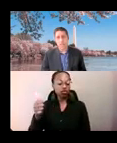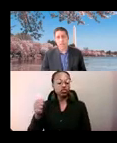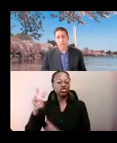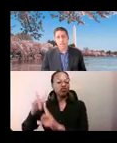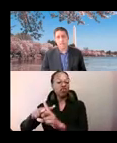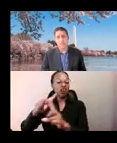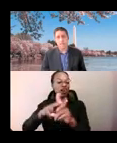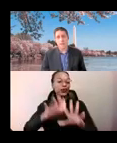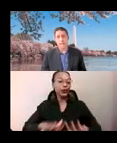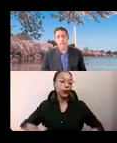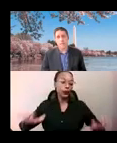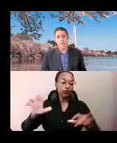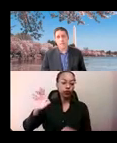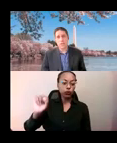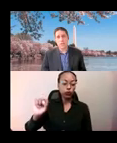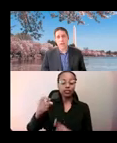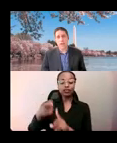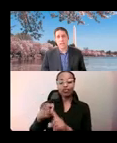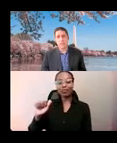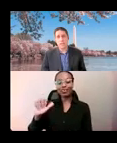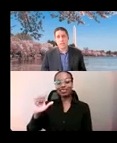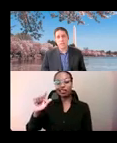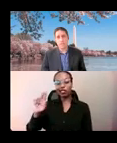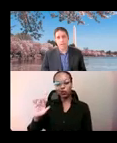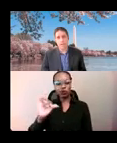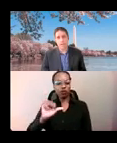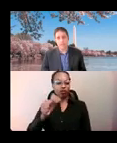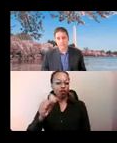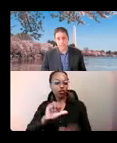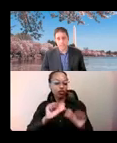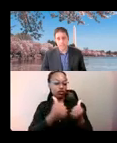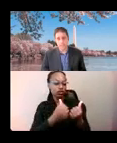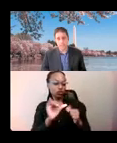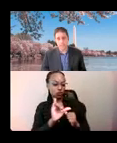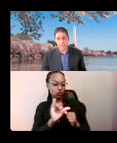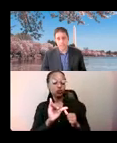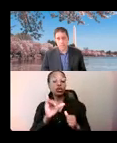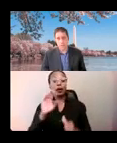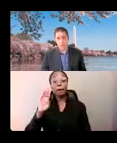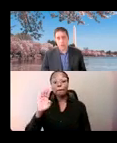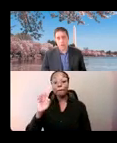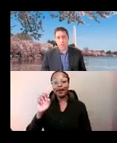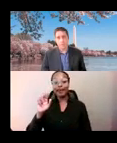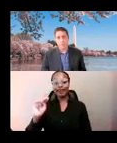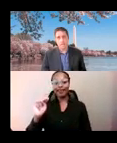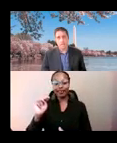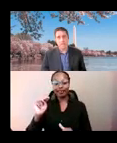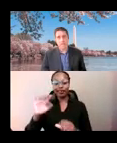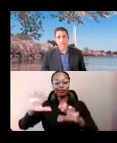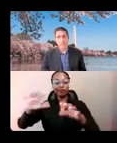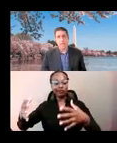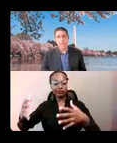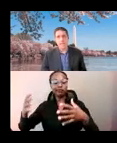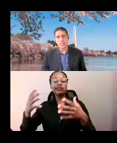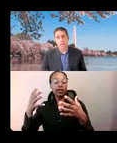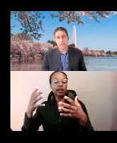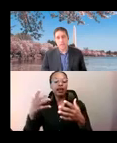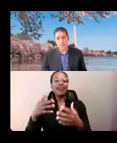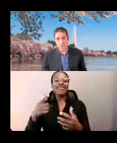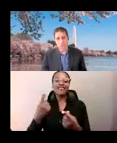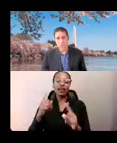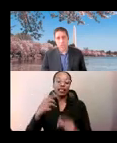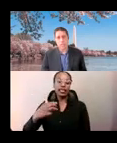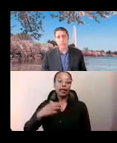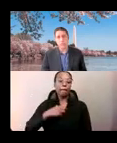others, the Biden administration finally repealed the policy this summer. We also obtained, after obtaining